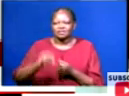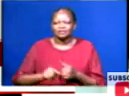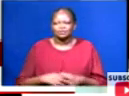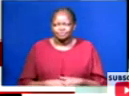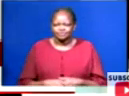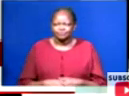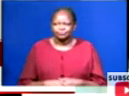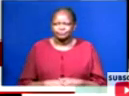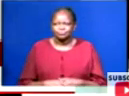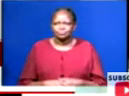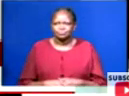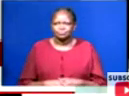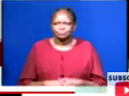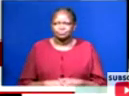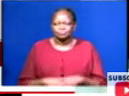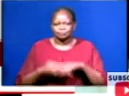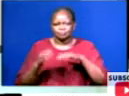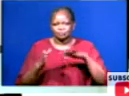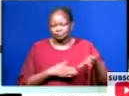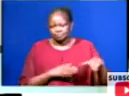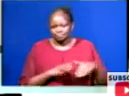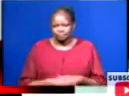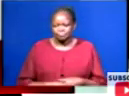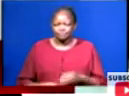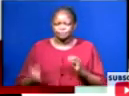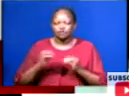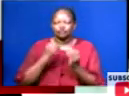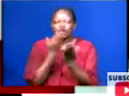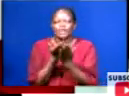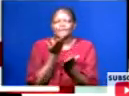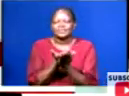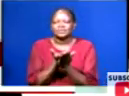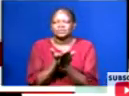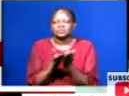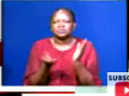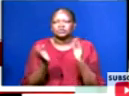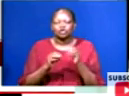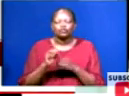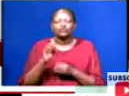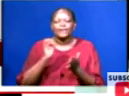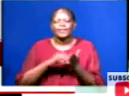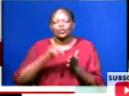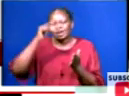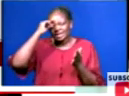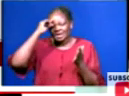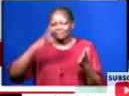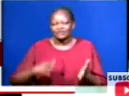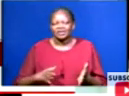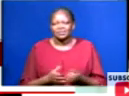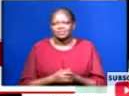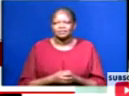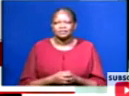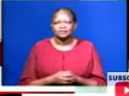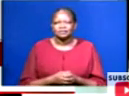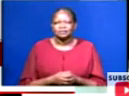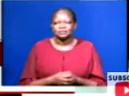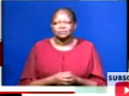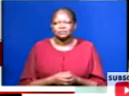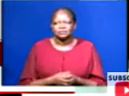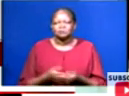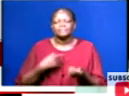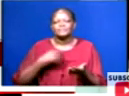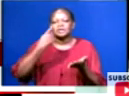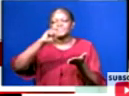Now, let's look at an item here, an election petition. The election of Makueni Governor Mutula Kilonzo Jr. has been